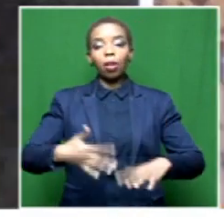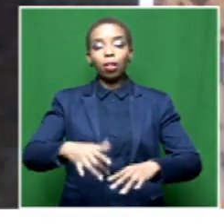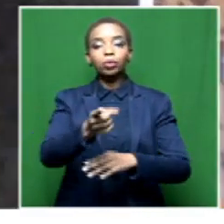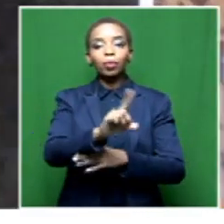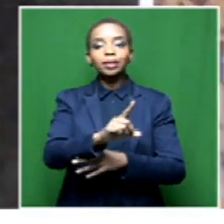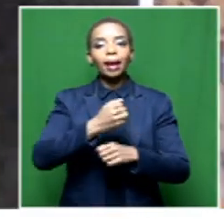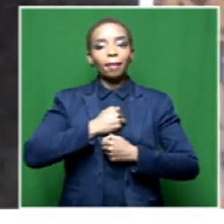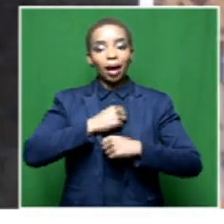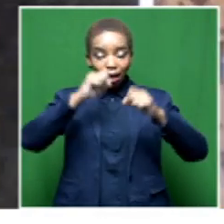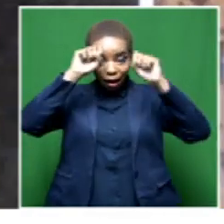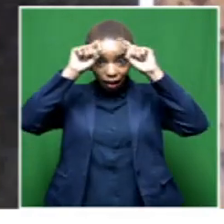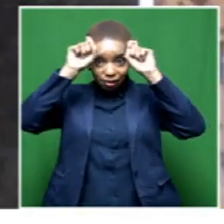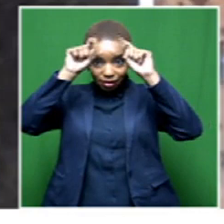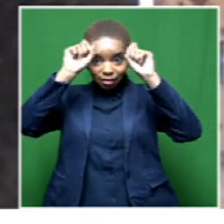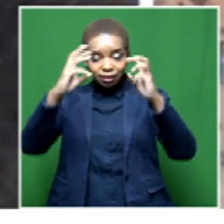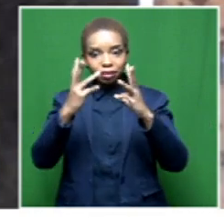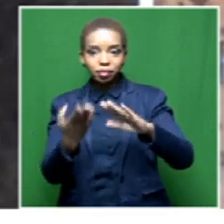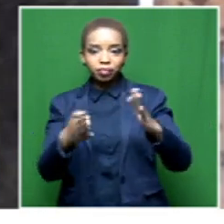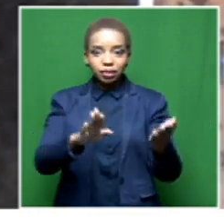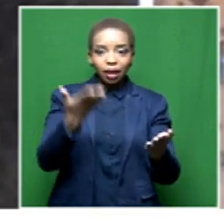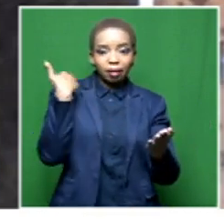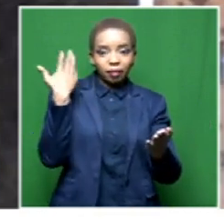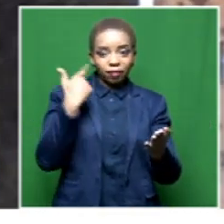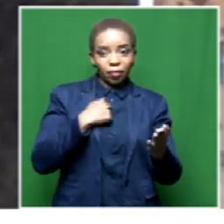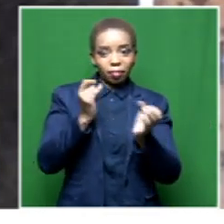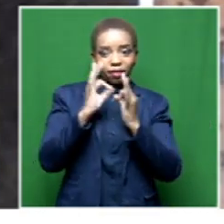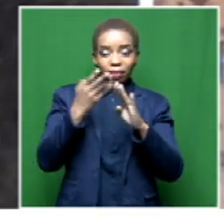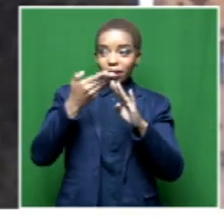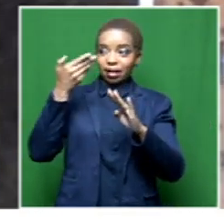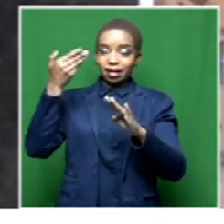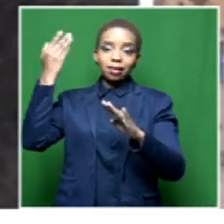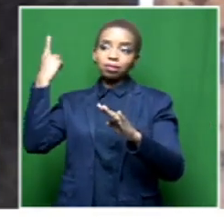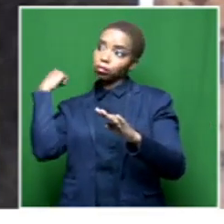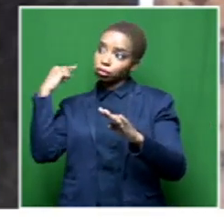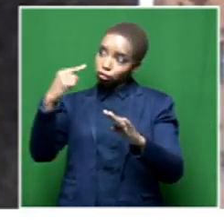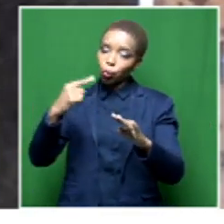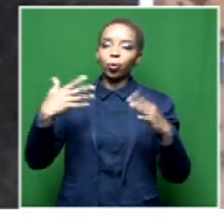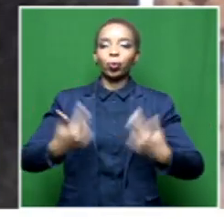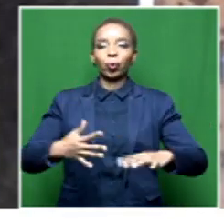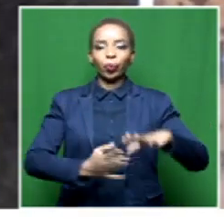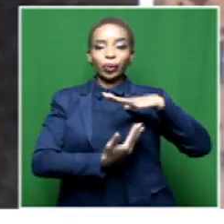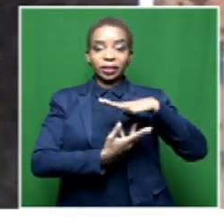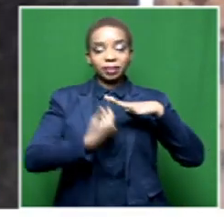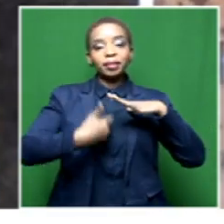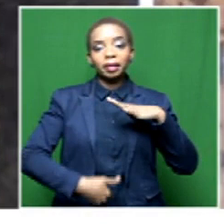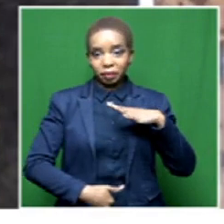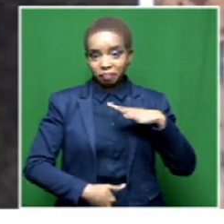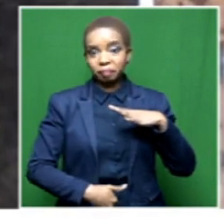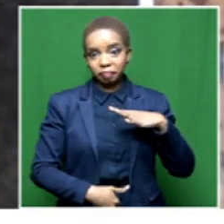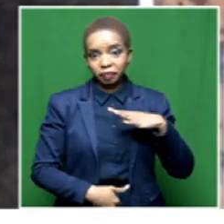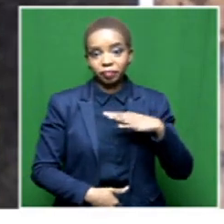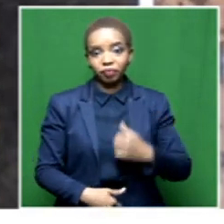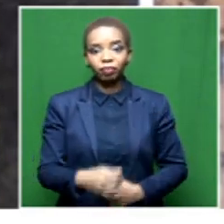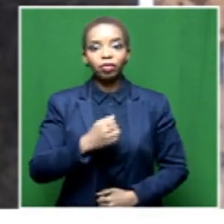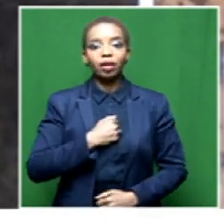So, it commends a lot and it comes together. So my ancestors inspire me. How my grandfather came from